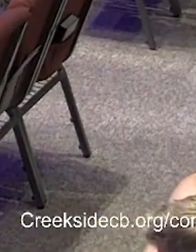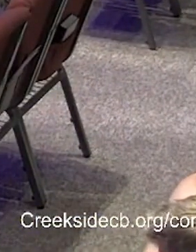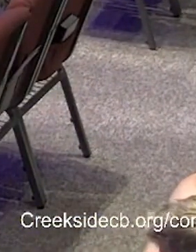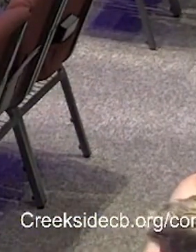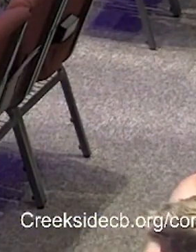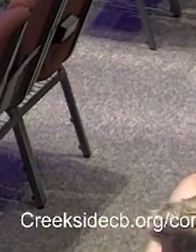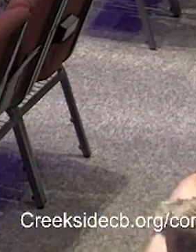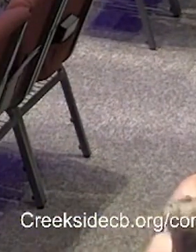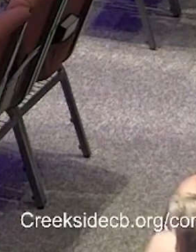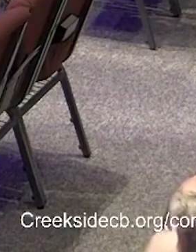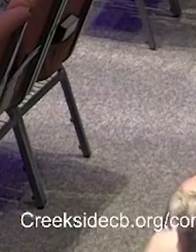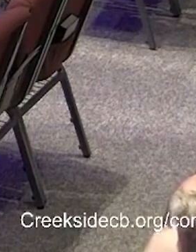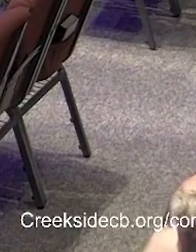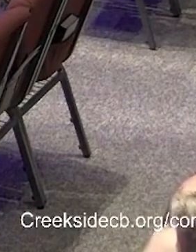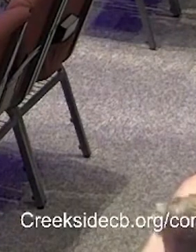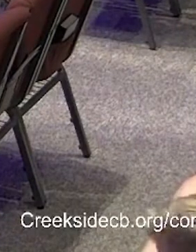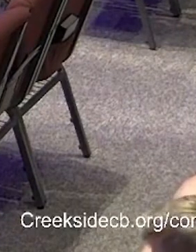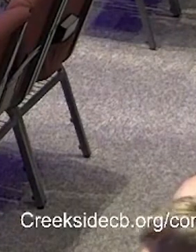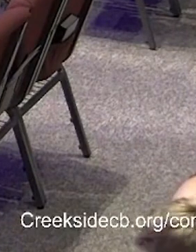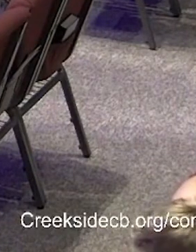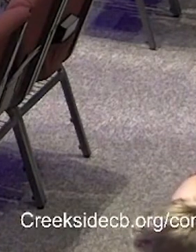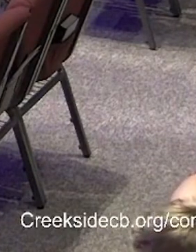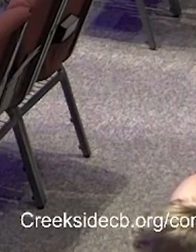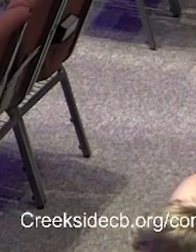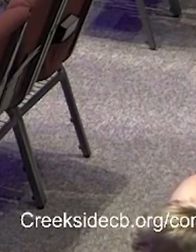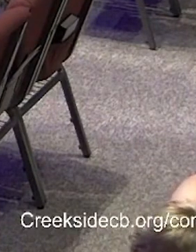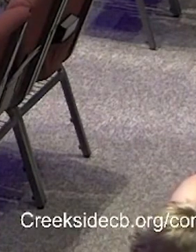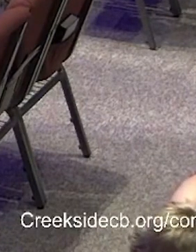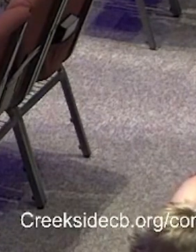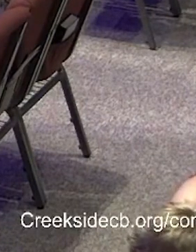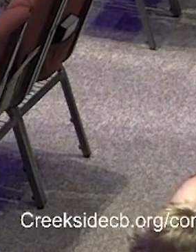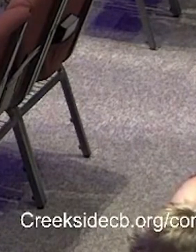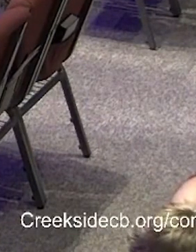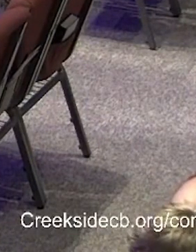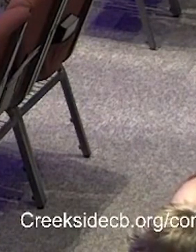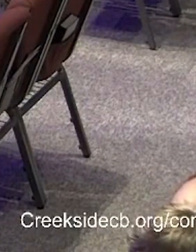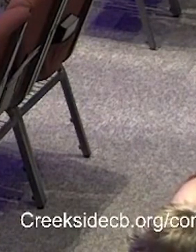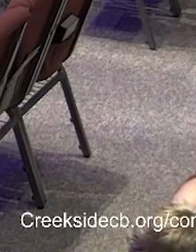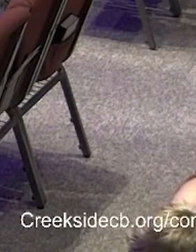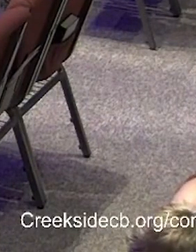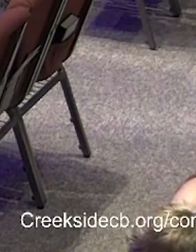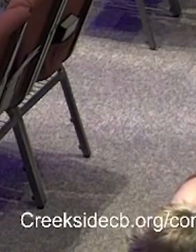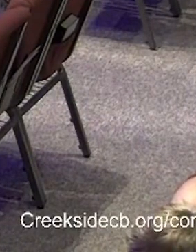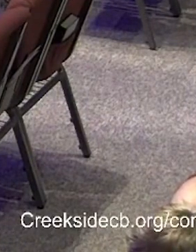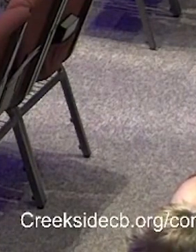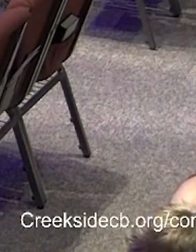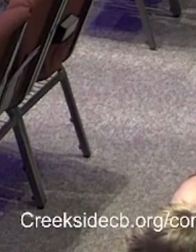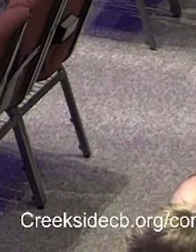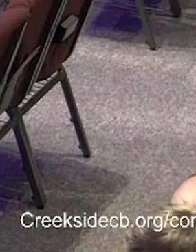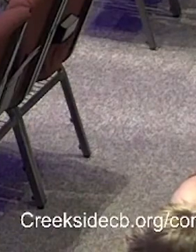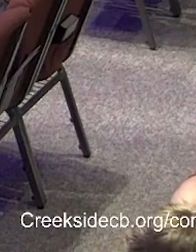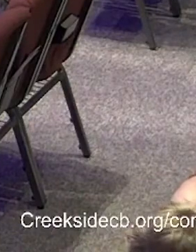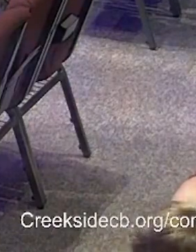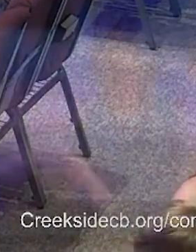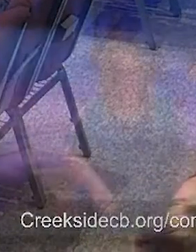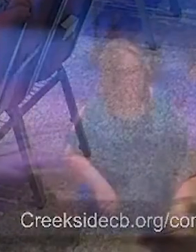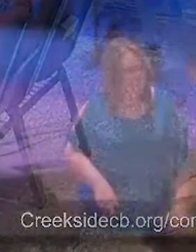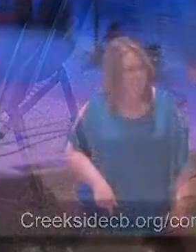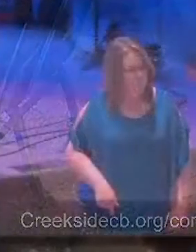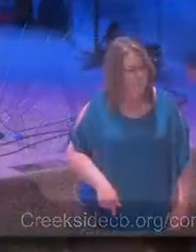Eric, who do you think you are talking like that? Offending me. Who do you think you are?